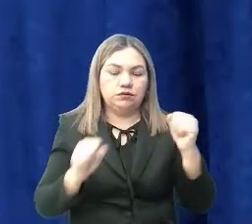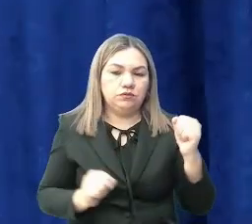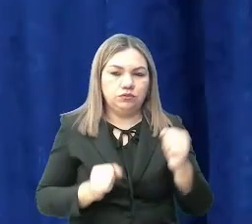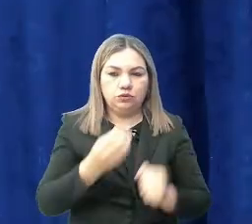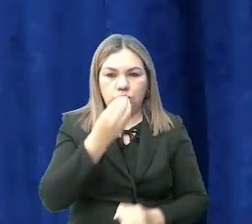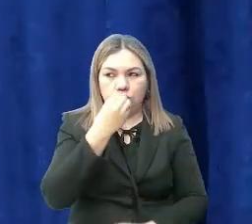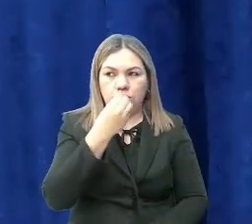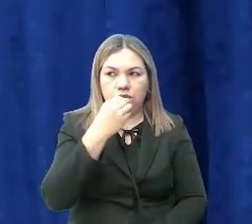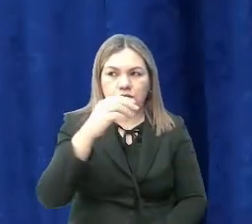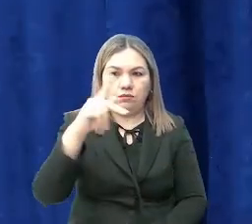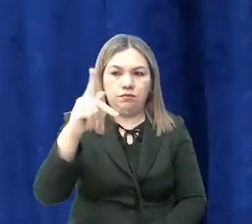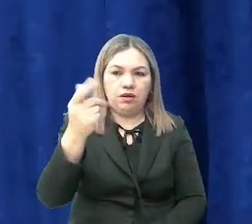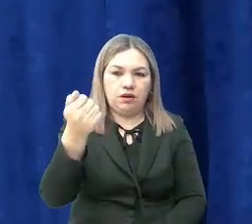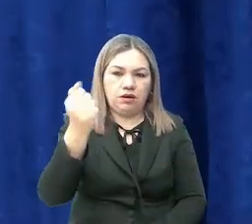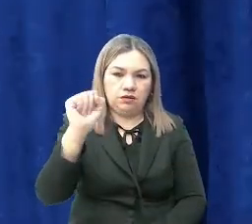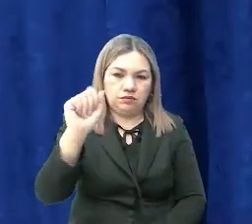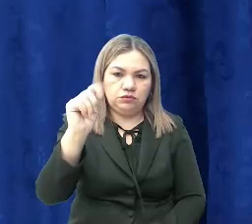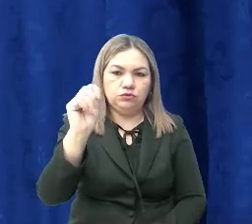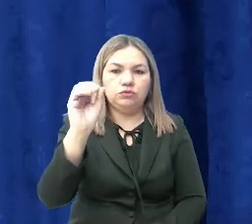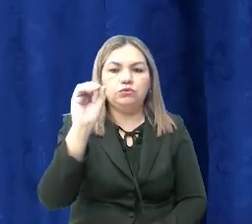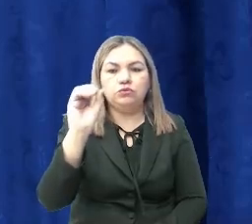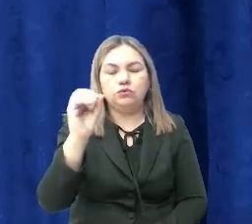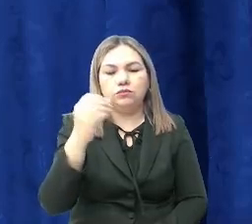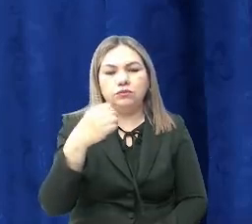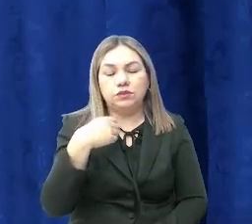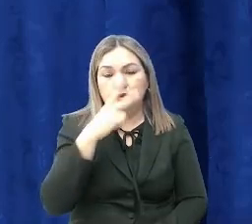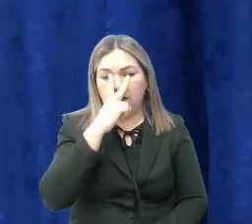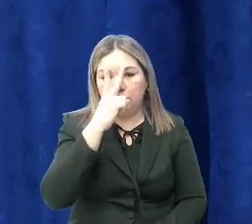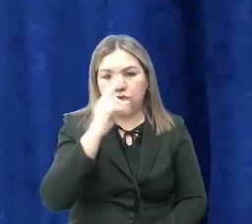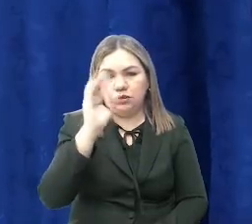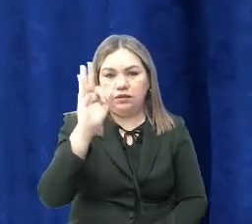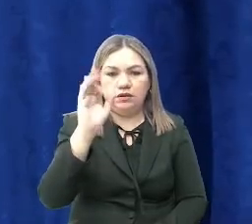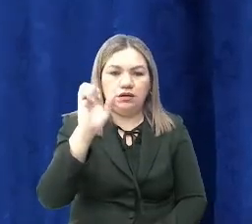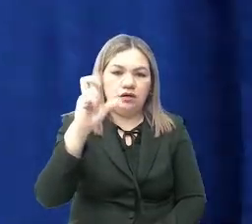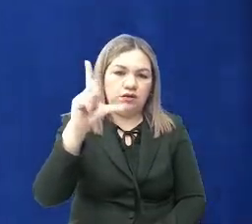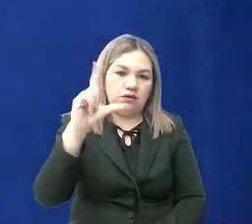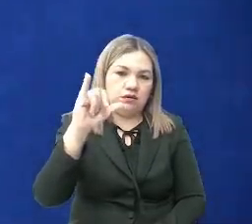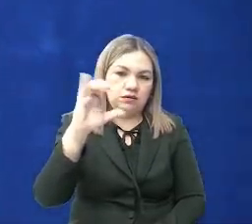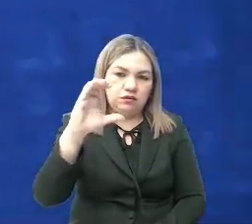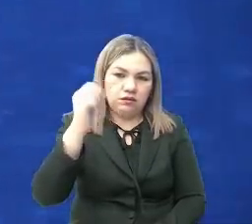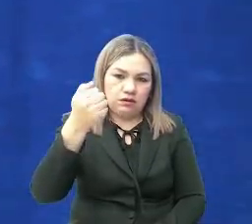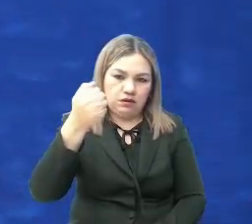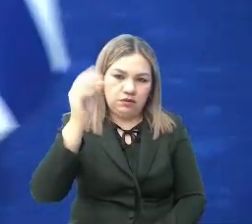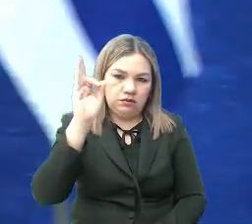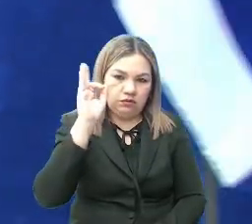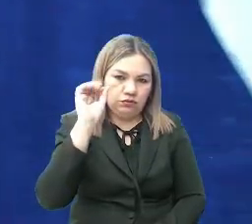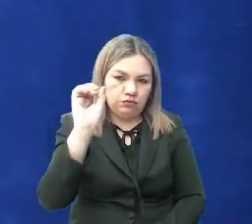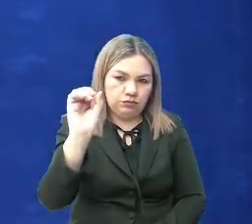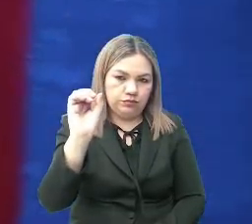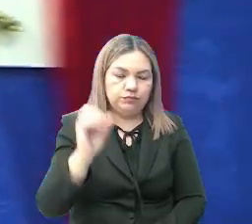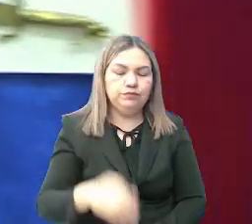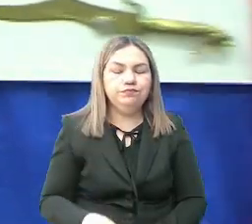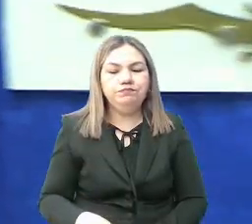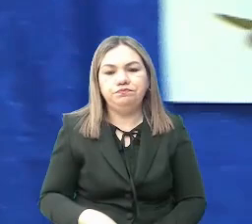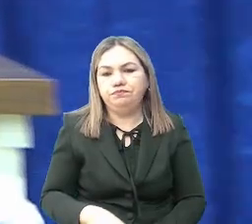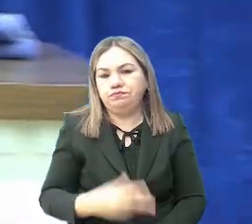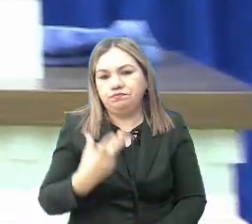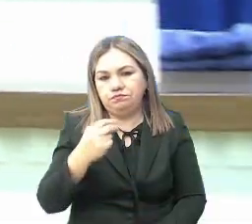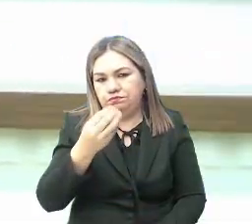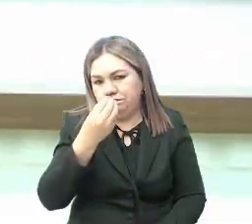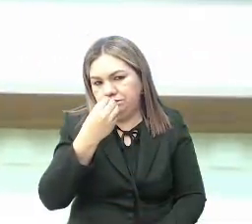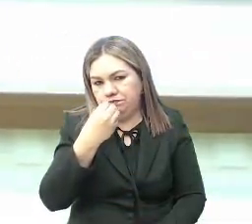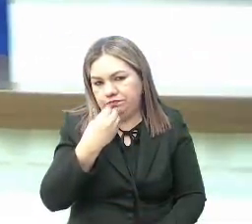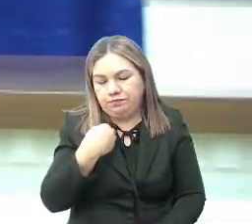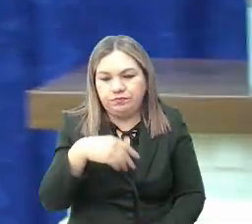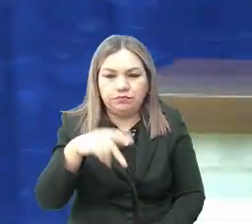the sheep of the Lord, they eat delicate grass. It says in Psalms.